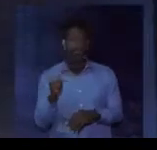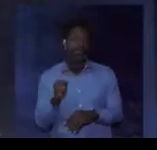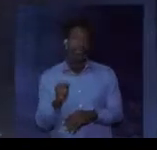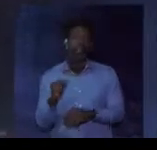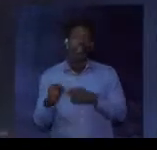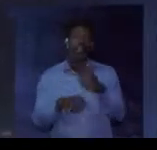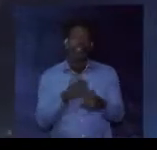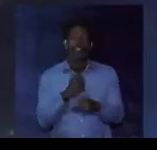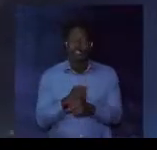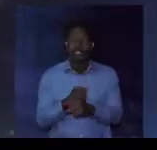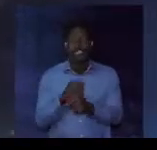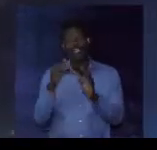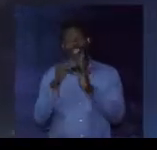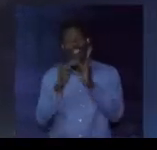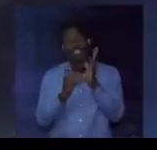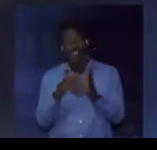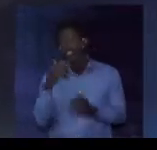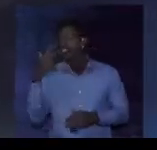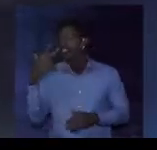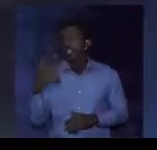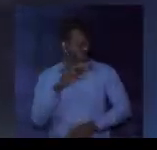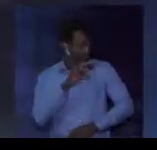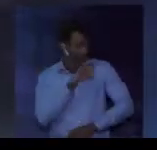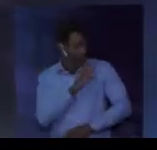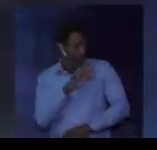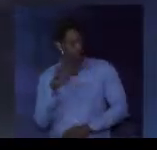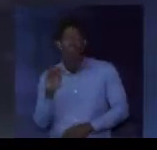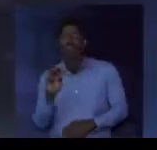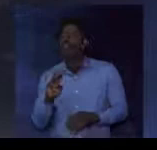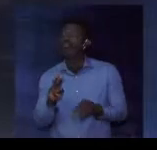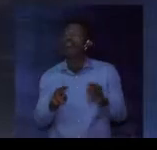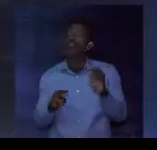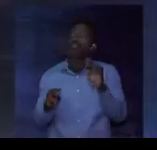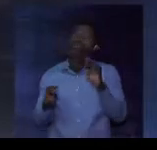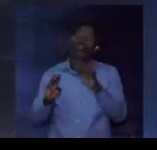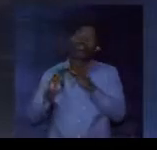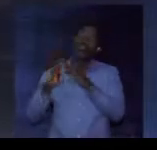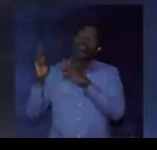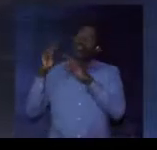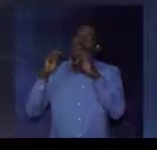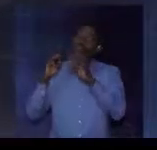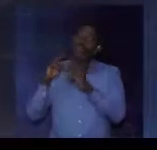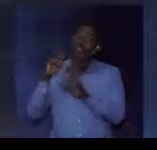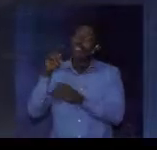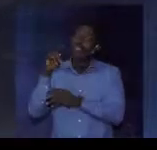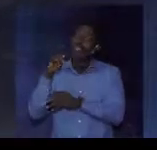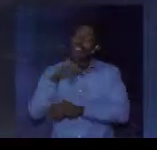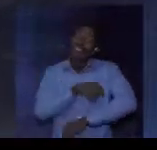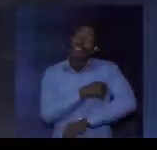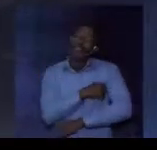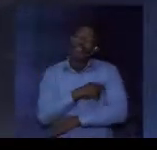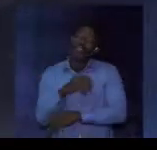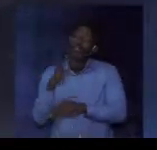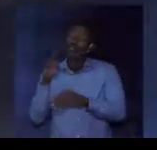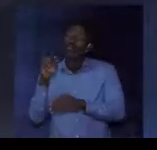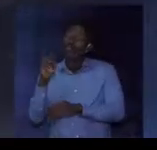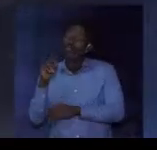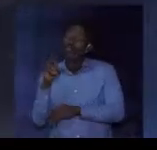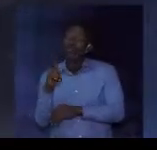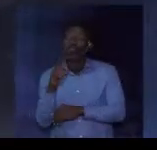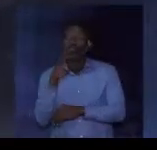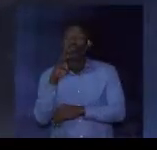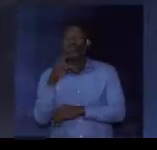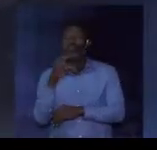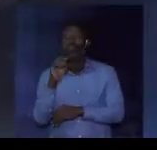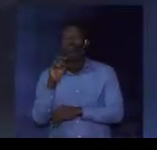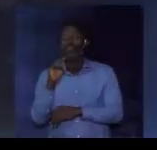climate takes within a year. List any three components of weather: the temperature, the rainfall, the wind, humidity,